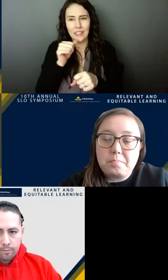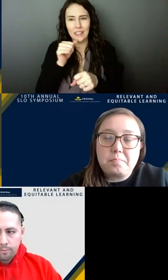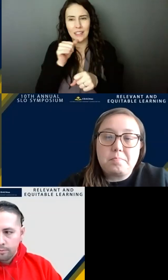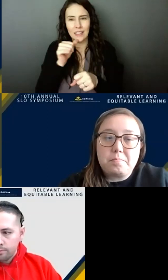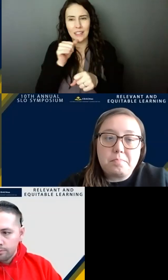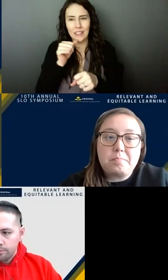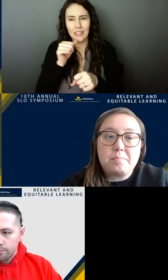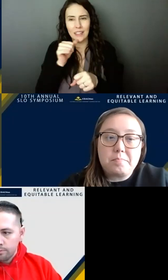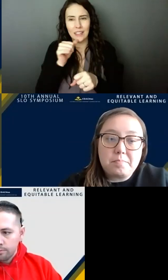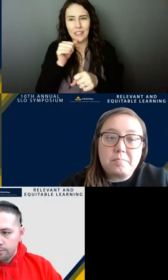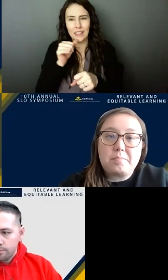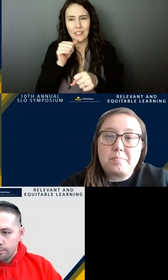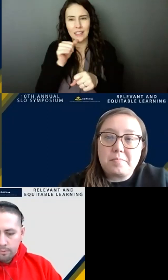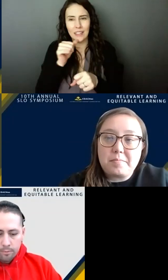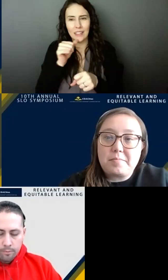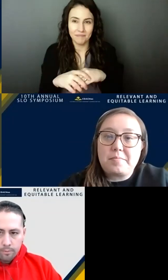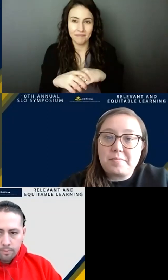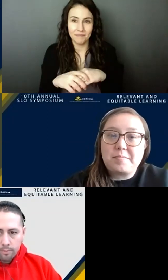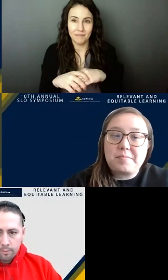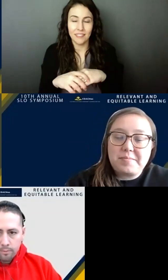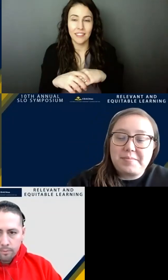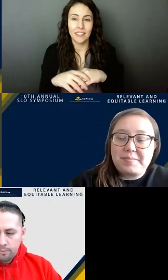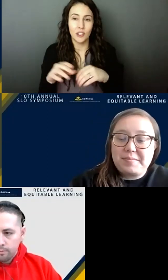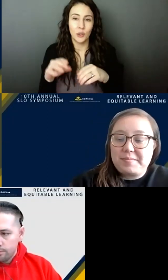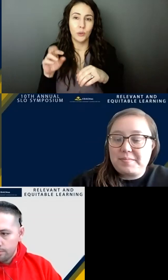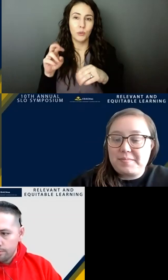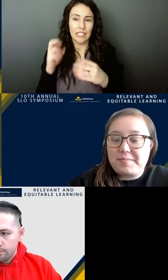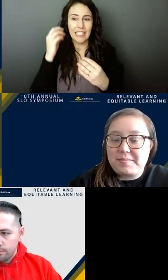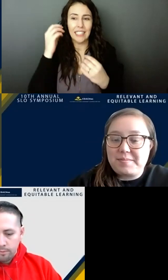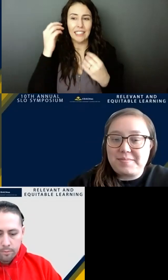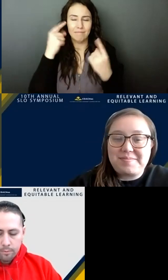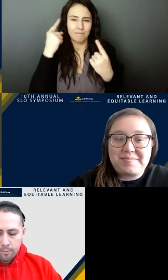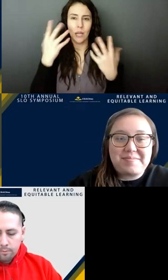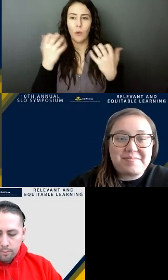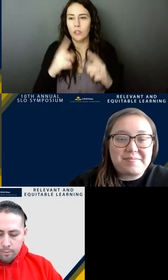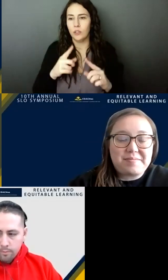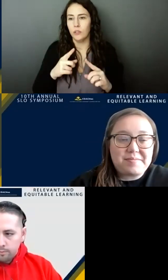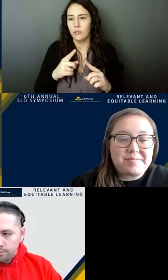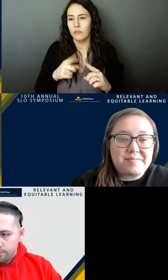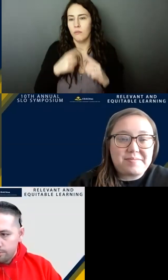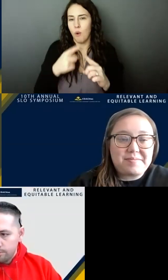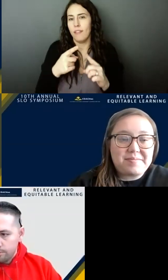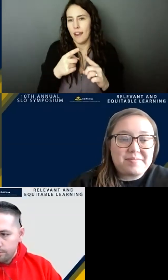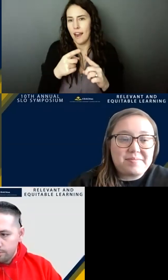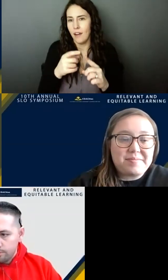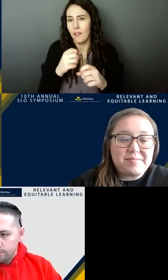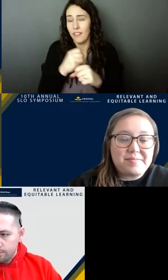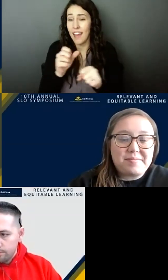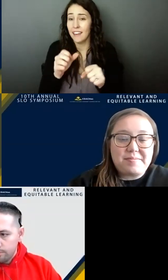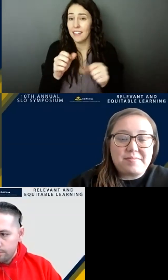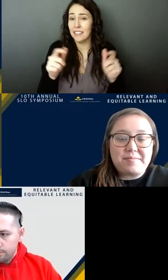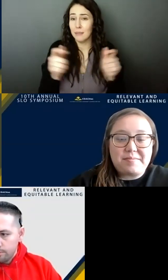of criteria of what's worthy to consider. And so I just wanted to point that out, because I think that's another thing when we get in the small n conversation,